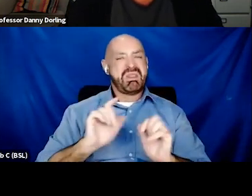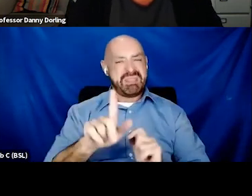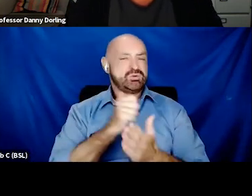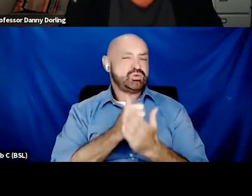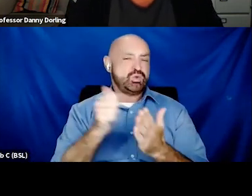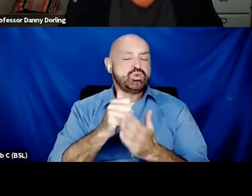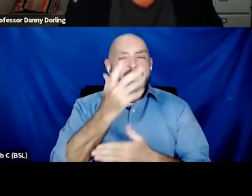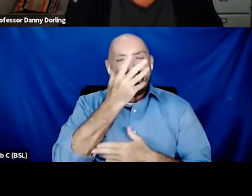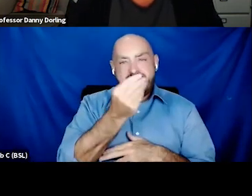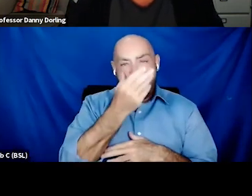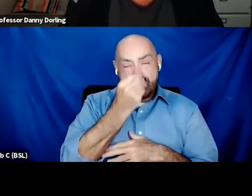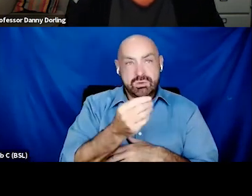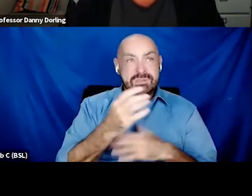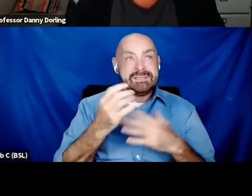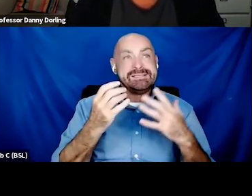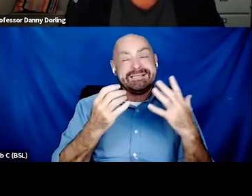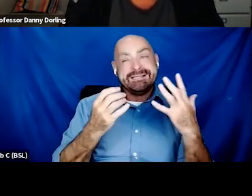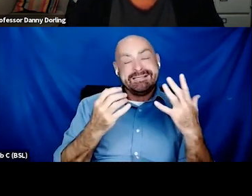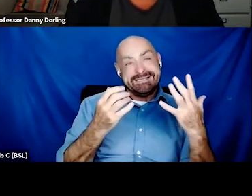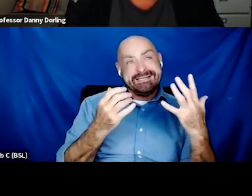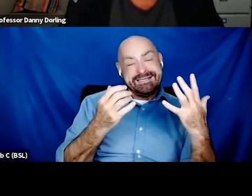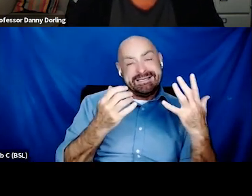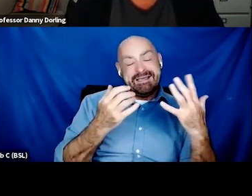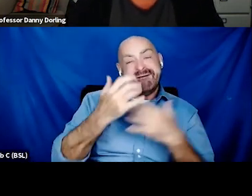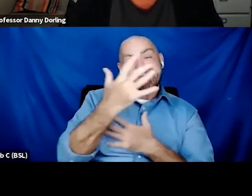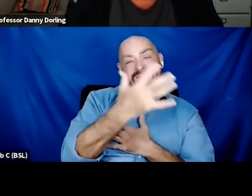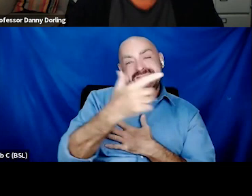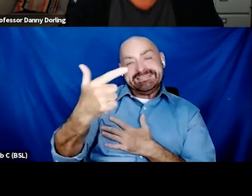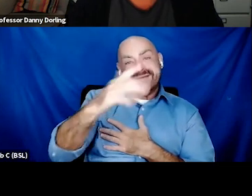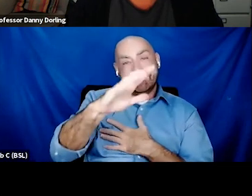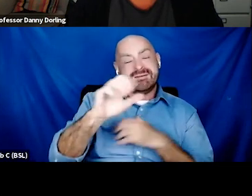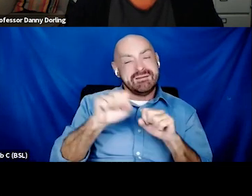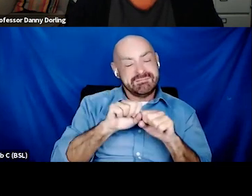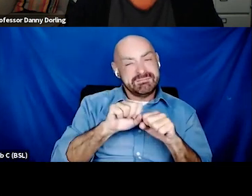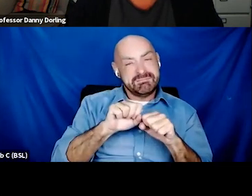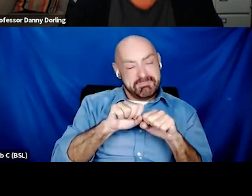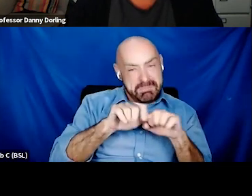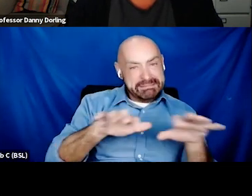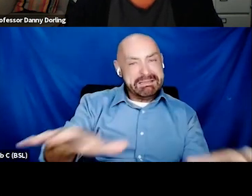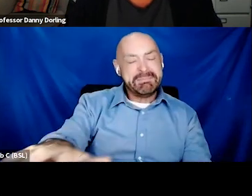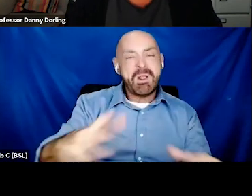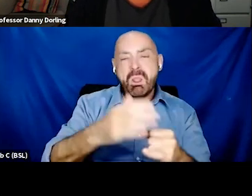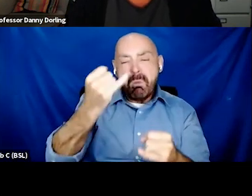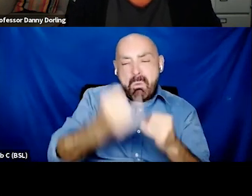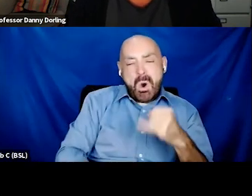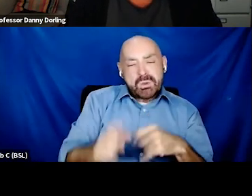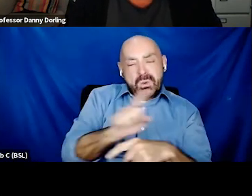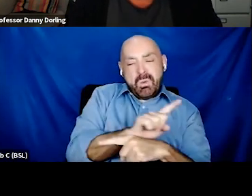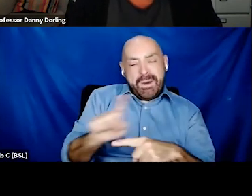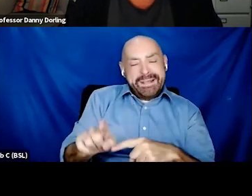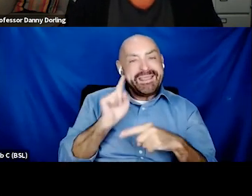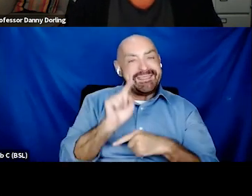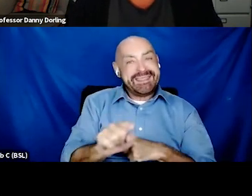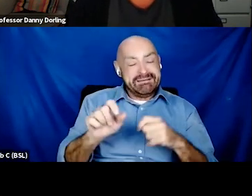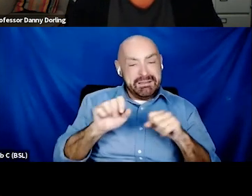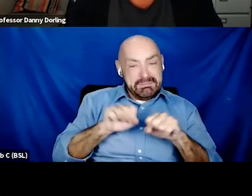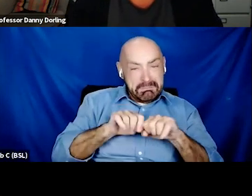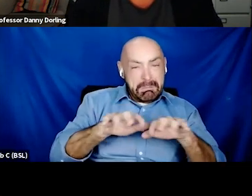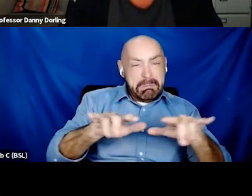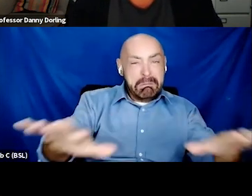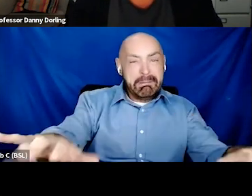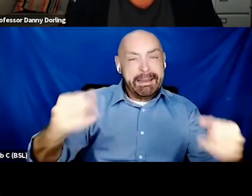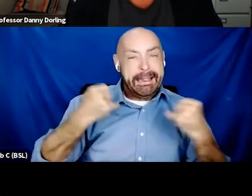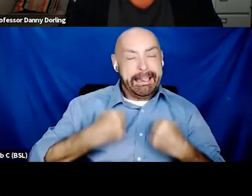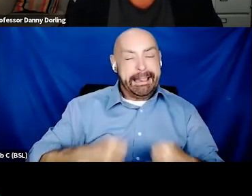before 69-70, the 1957 pandemic, I think almost in the worst week of that pandemic, the